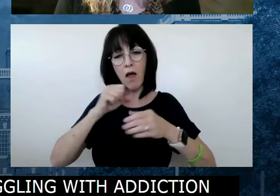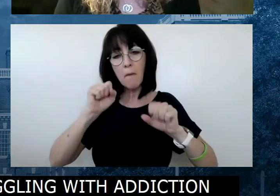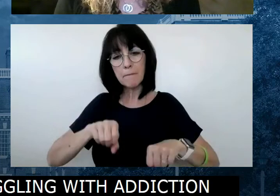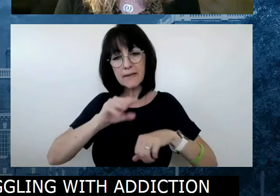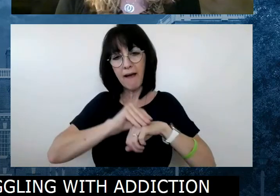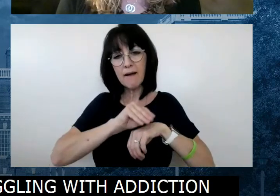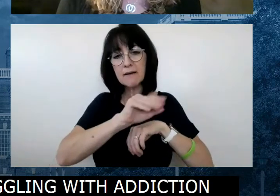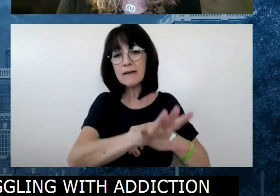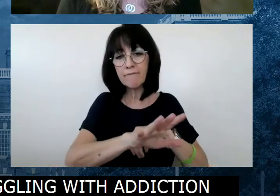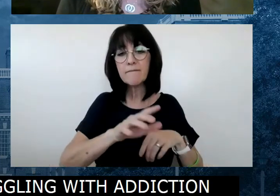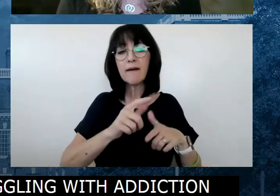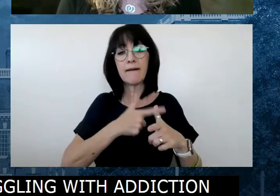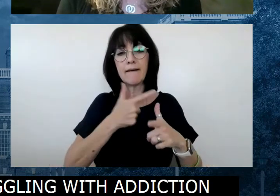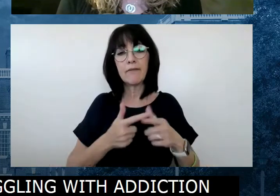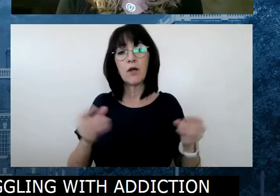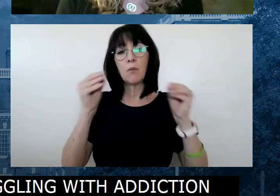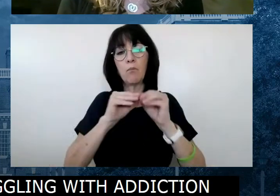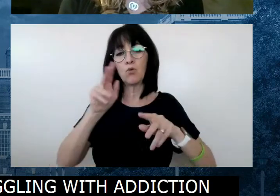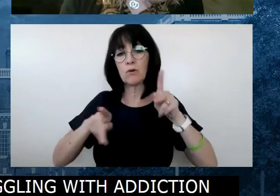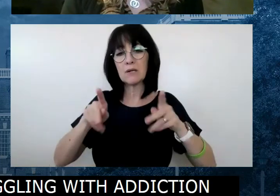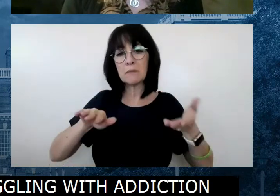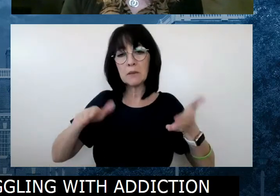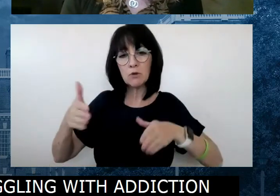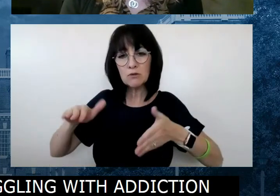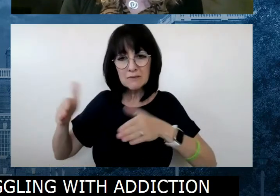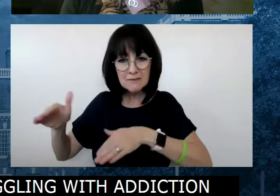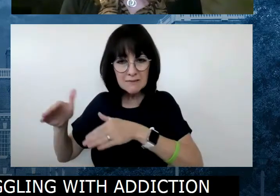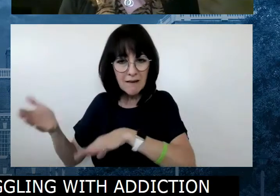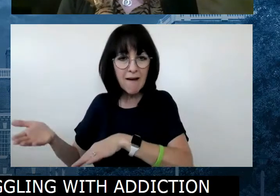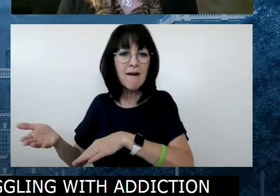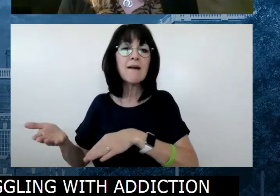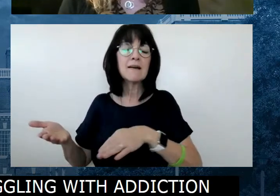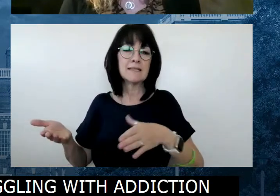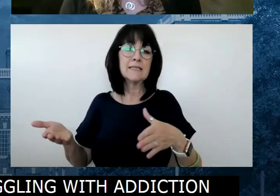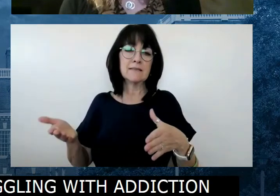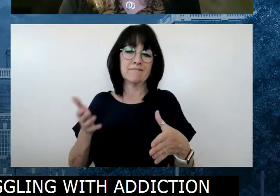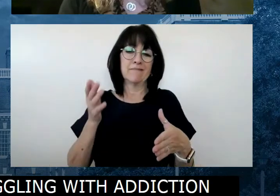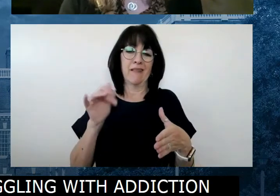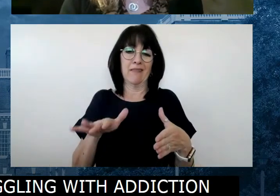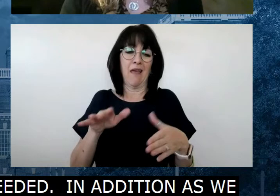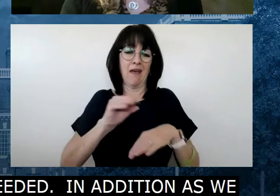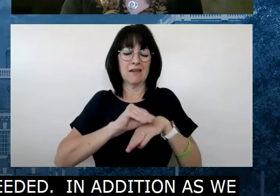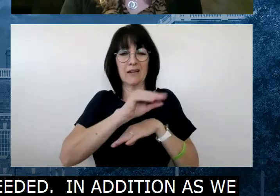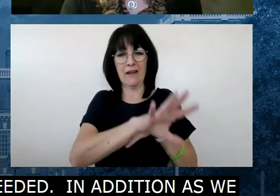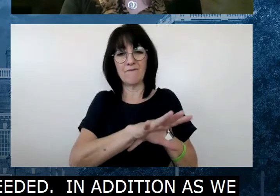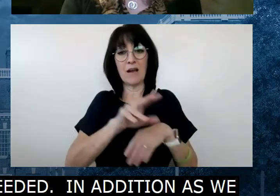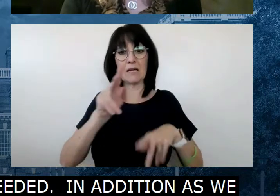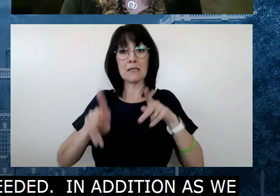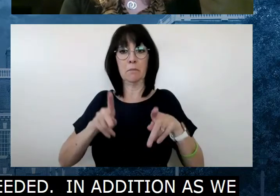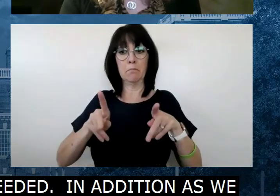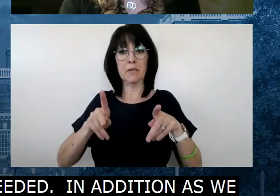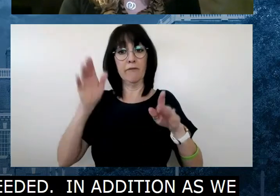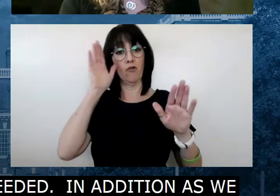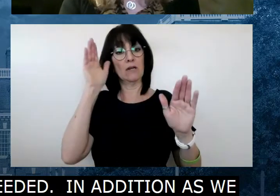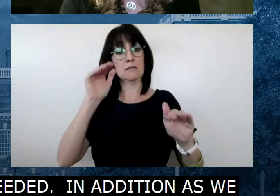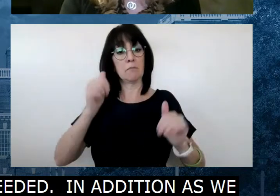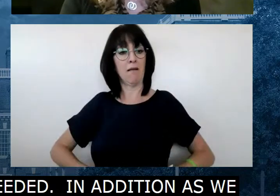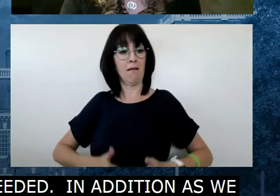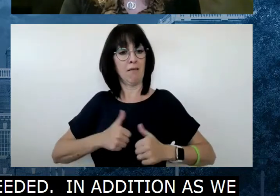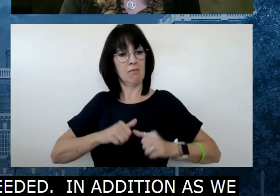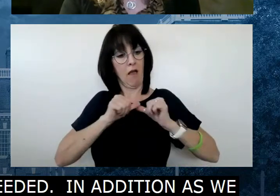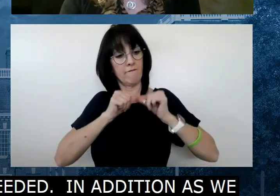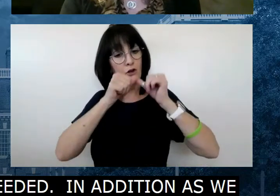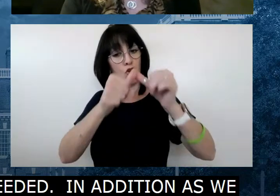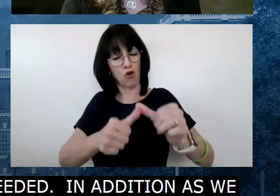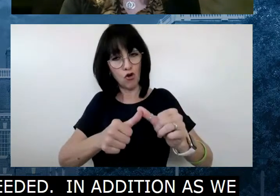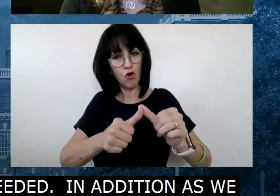to a more routine way of life, DPH will be increasingly focused on encouraging people to resume routine screenings